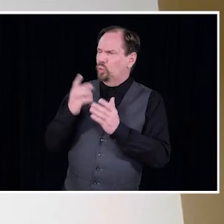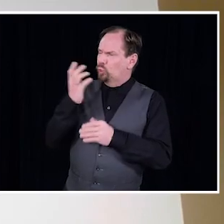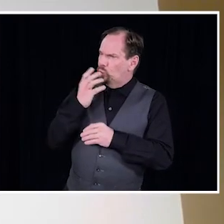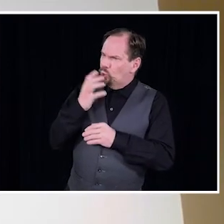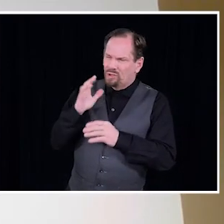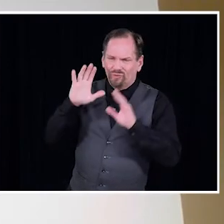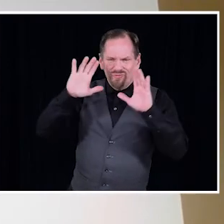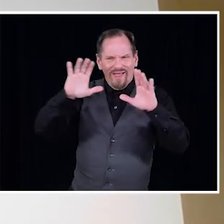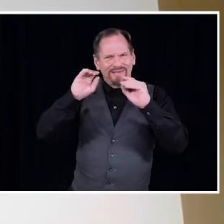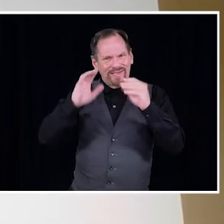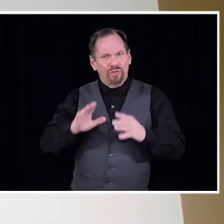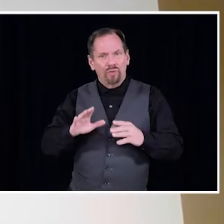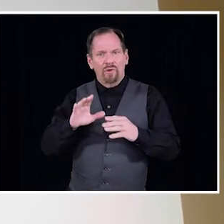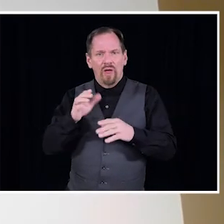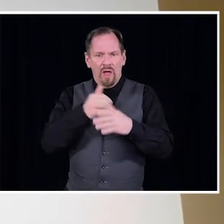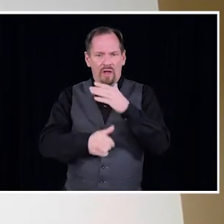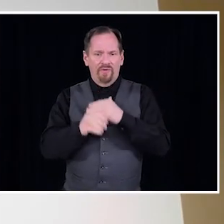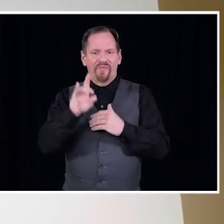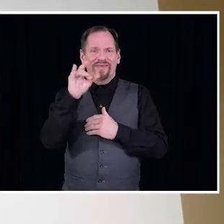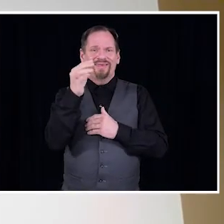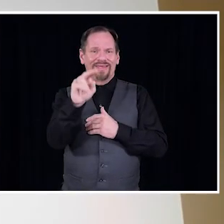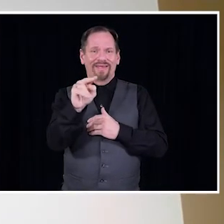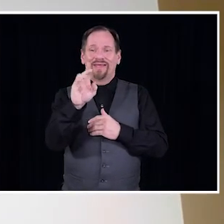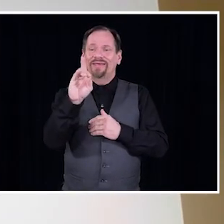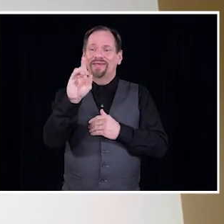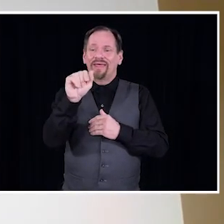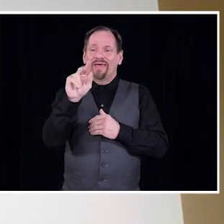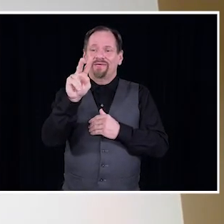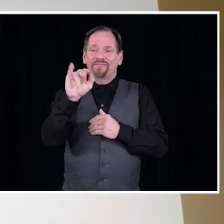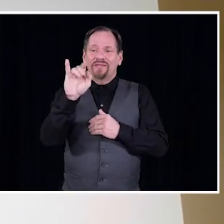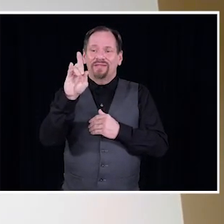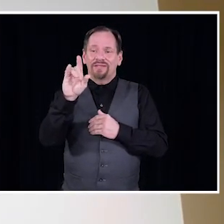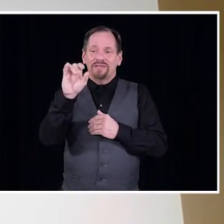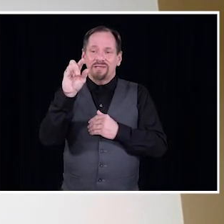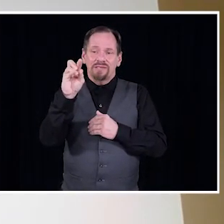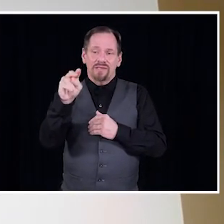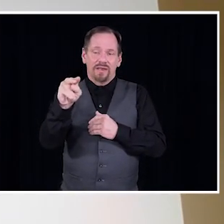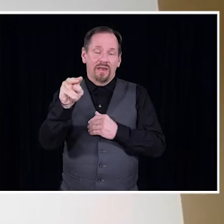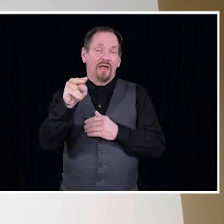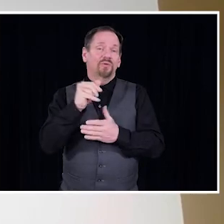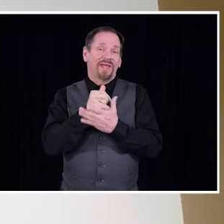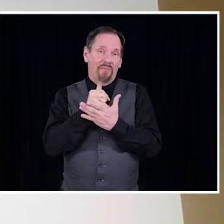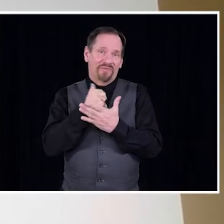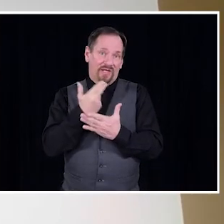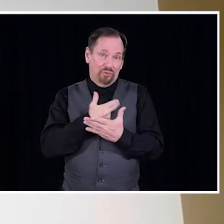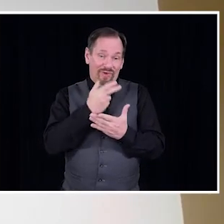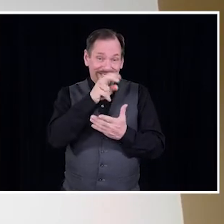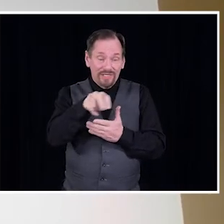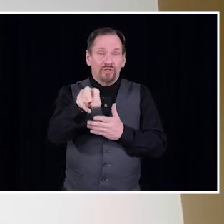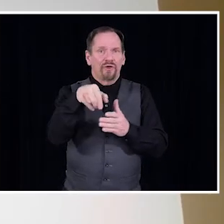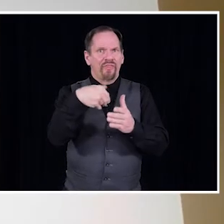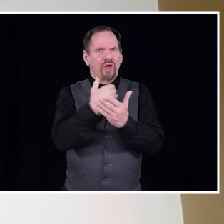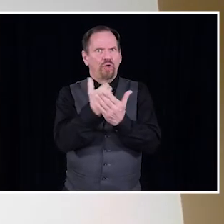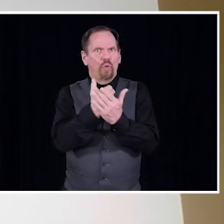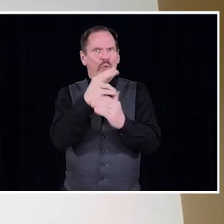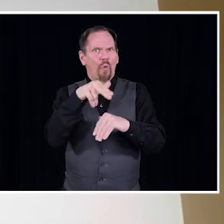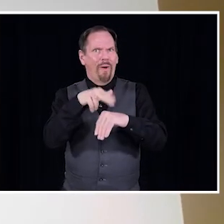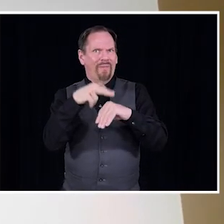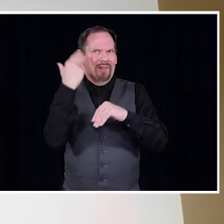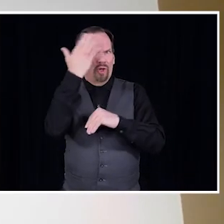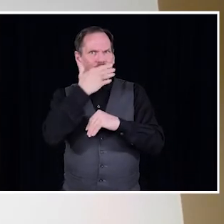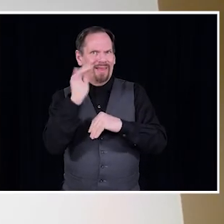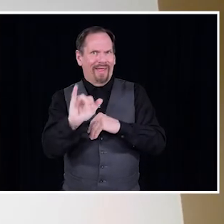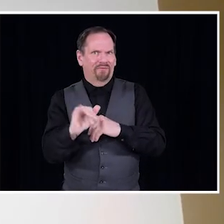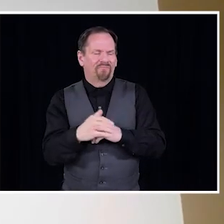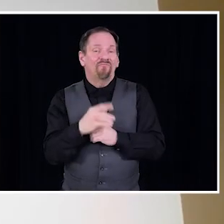of Dean Davidson, who has helped us transition seamlessly to this new normal. The last few months are a powerful